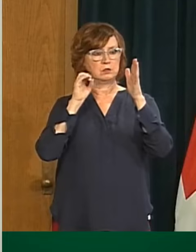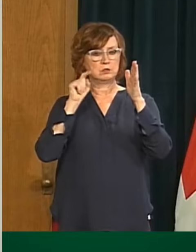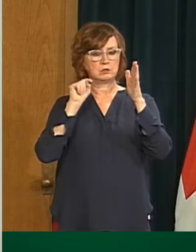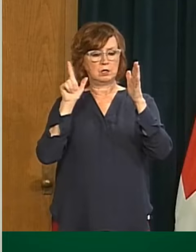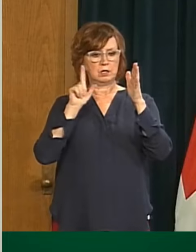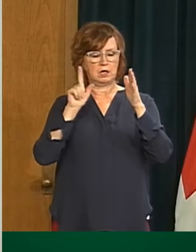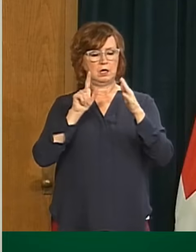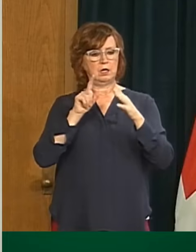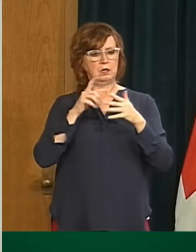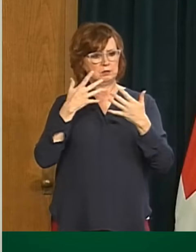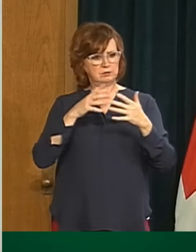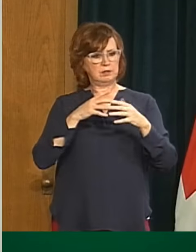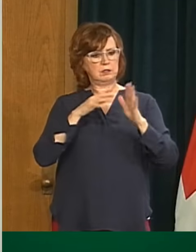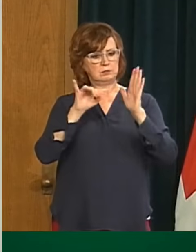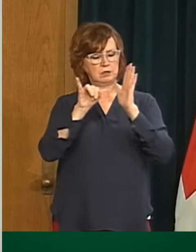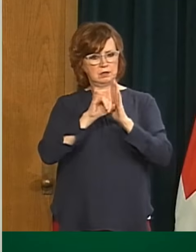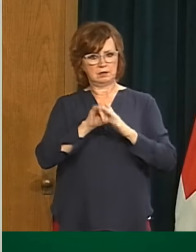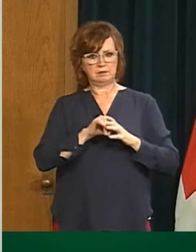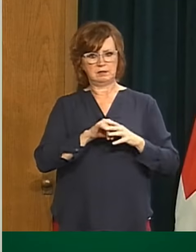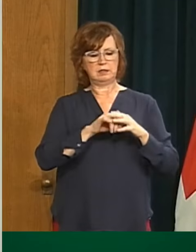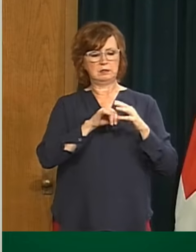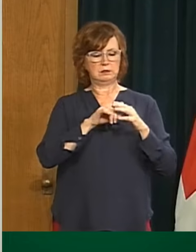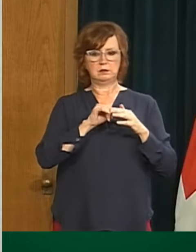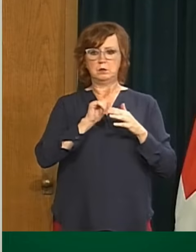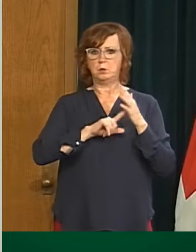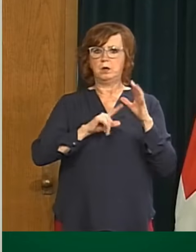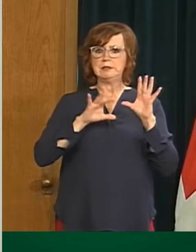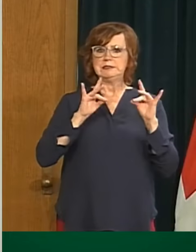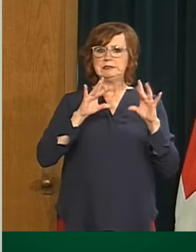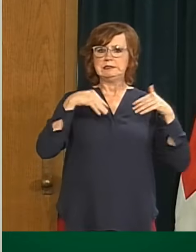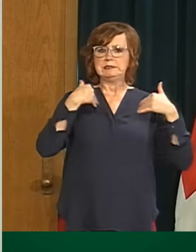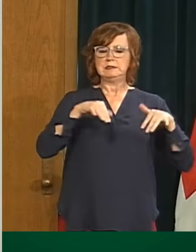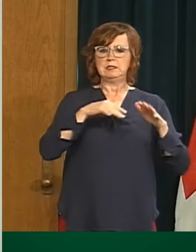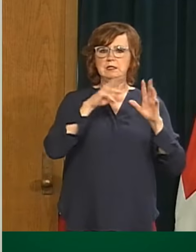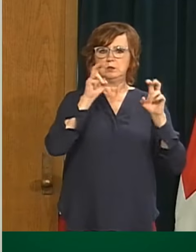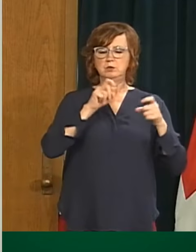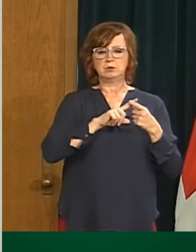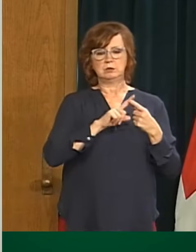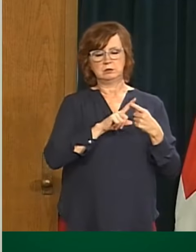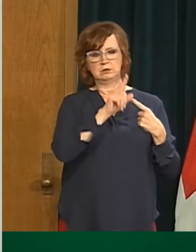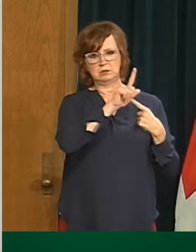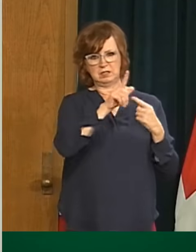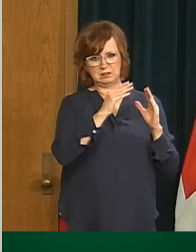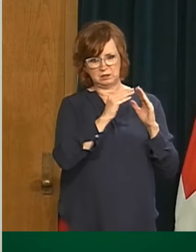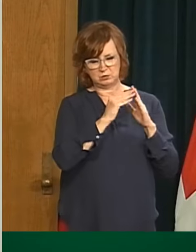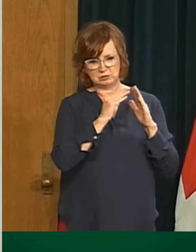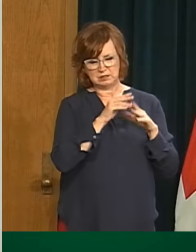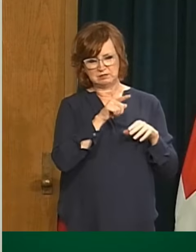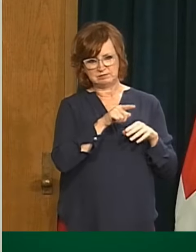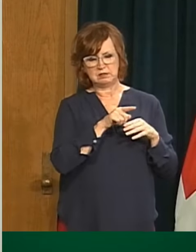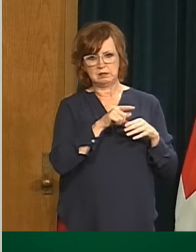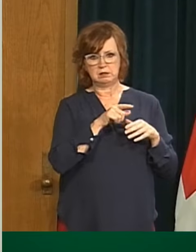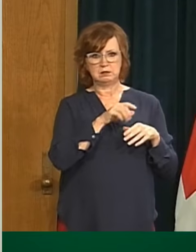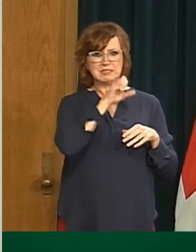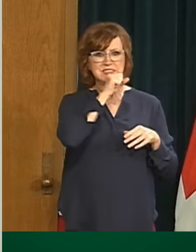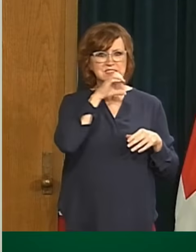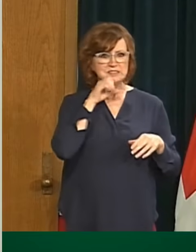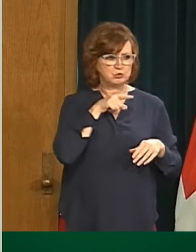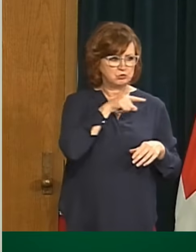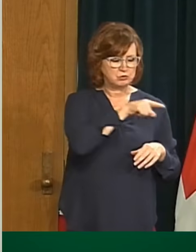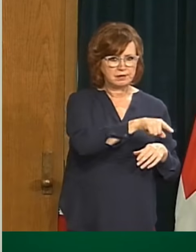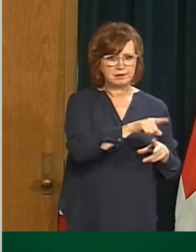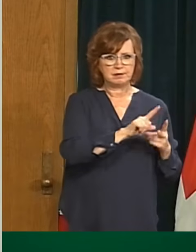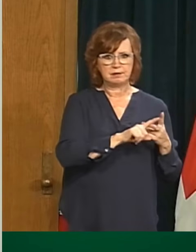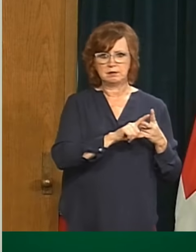if in our elderly in the Loche, who and there may be other barriers in terms of